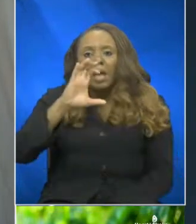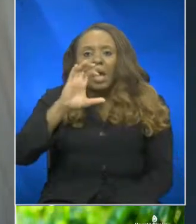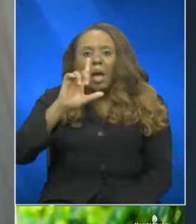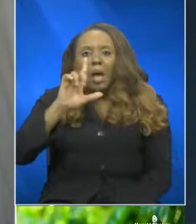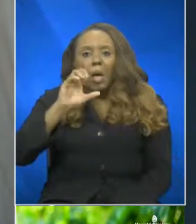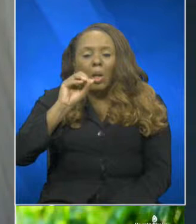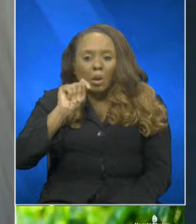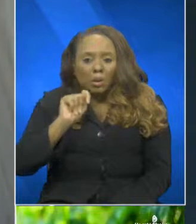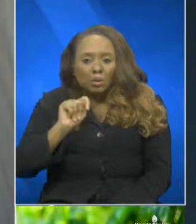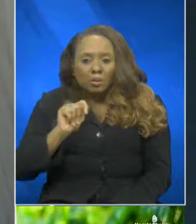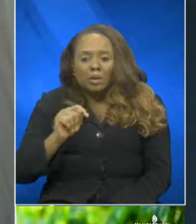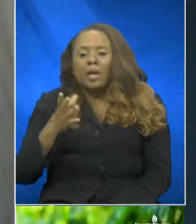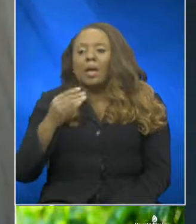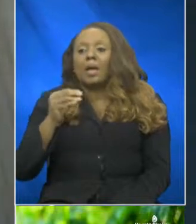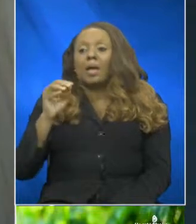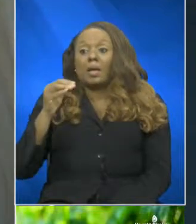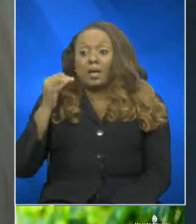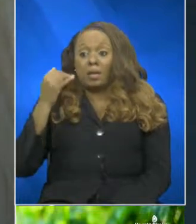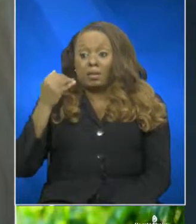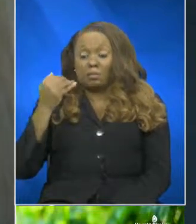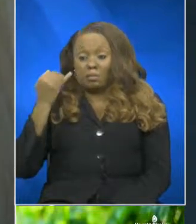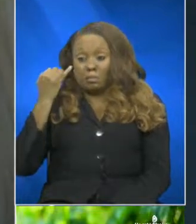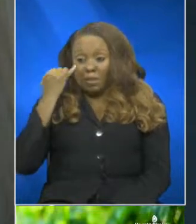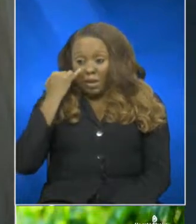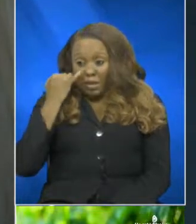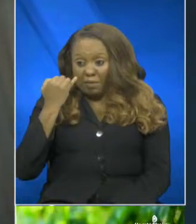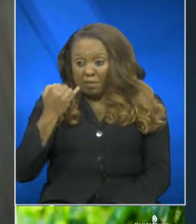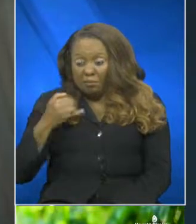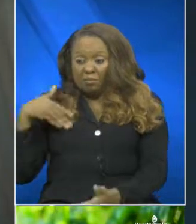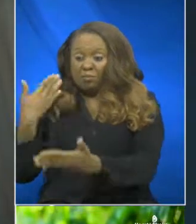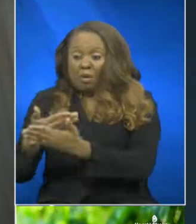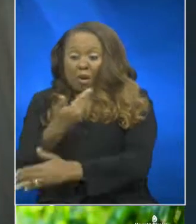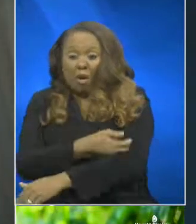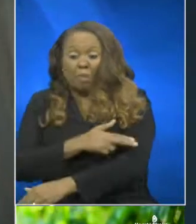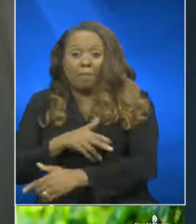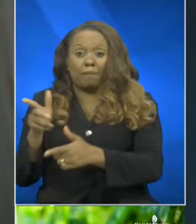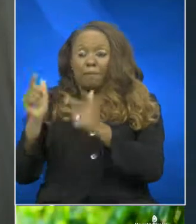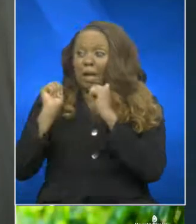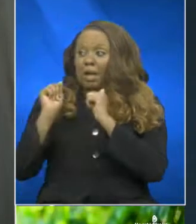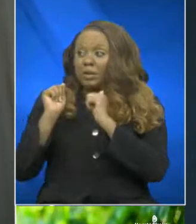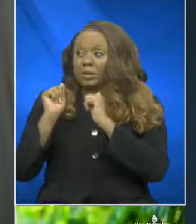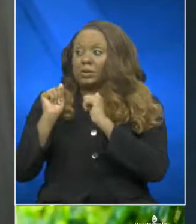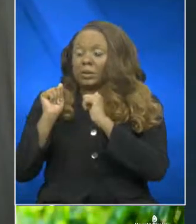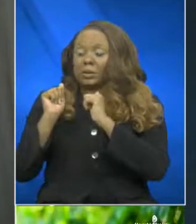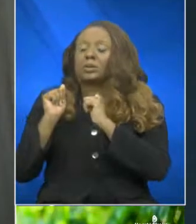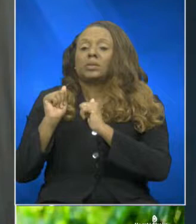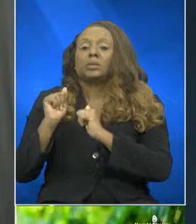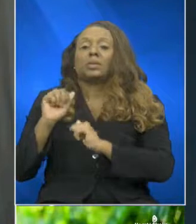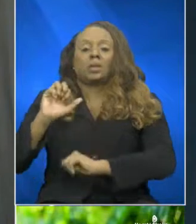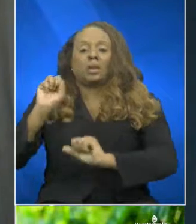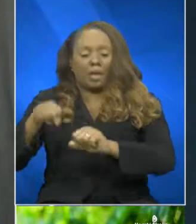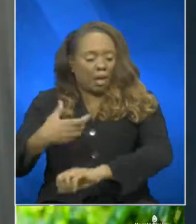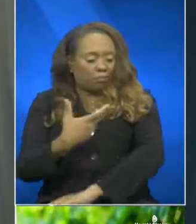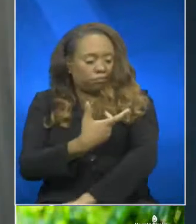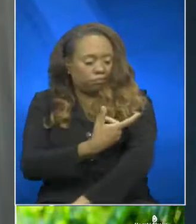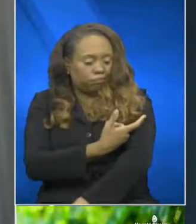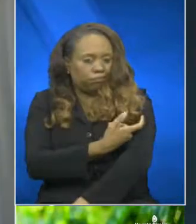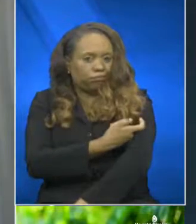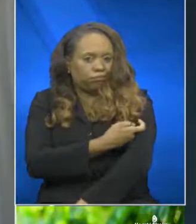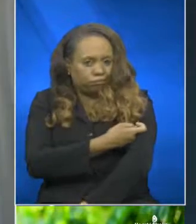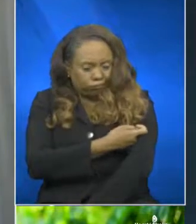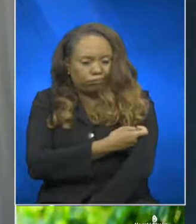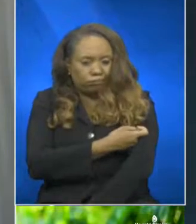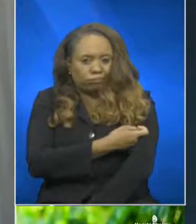resupply that brain tissue. So because time is important with the resupply of the brain